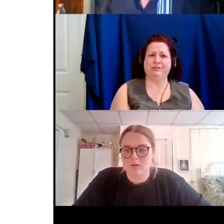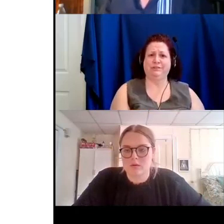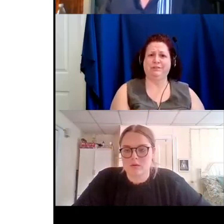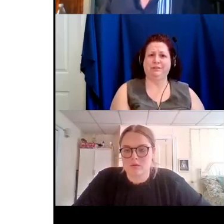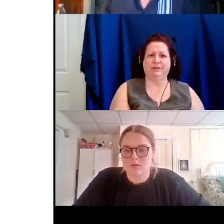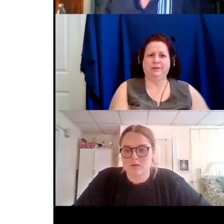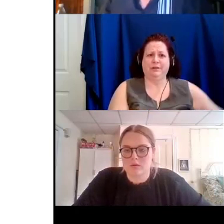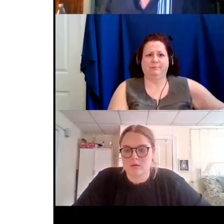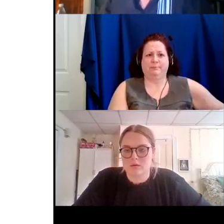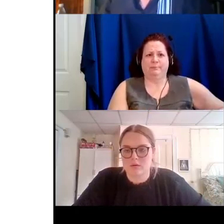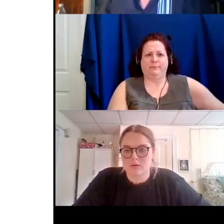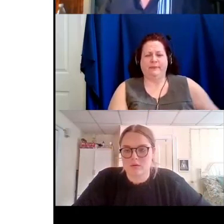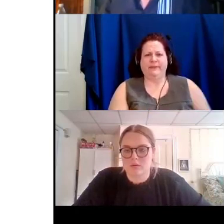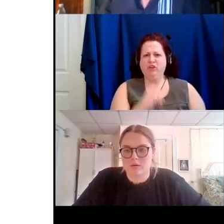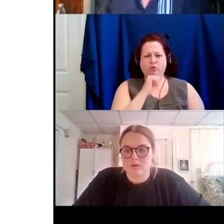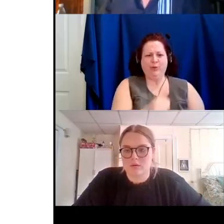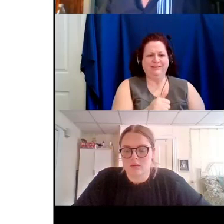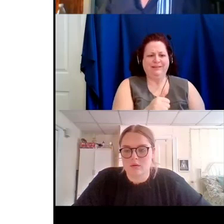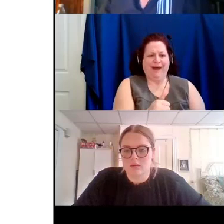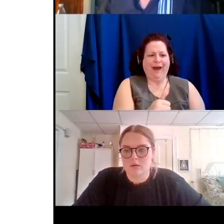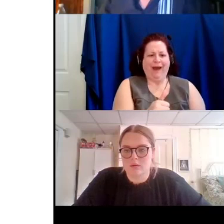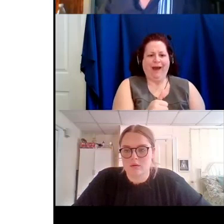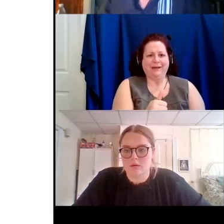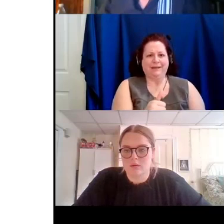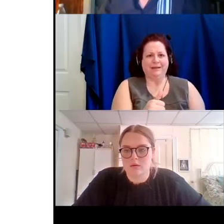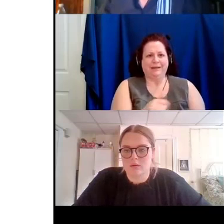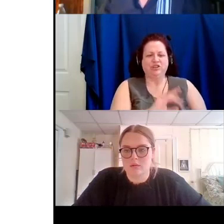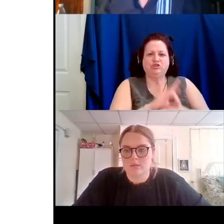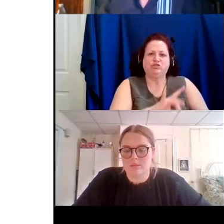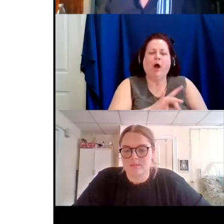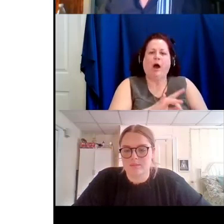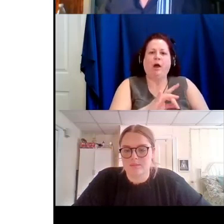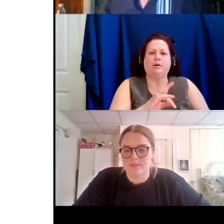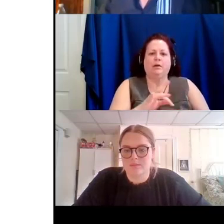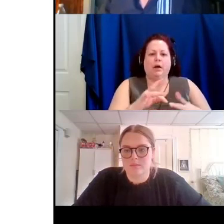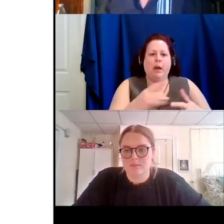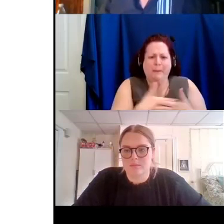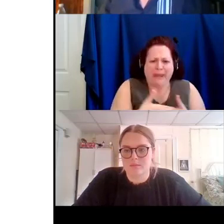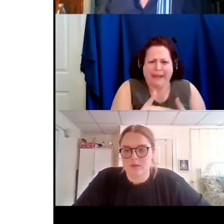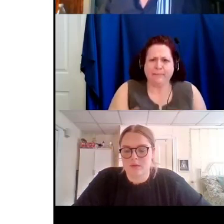the shocking of a baby or a toddler, such as incontinence.